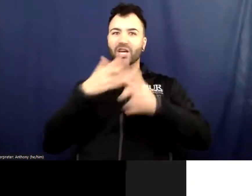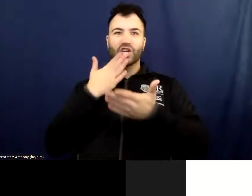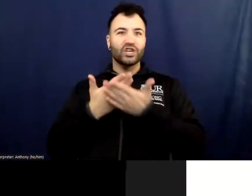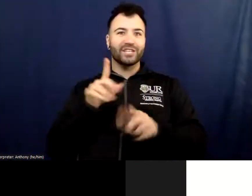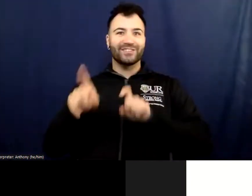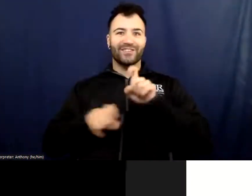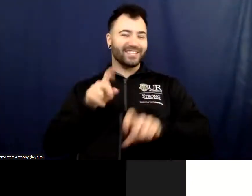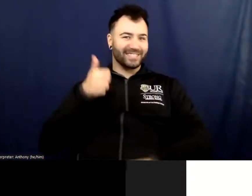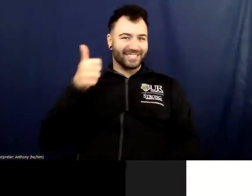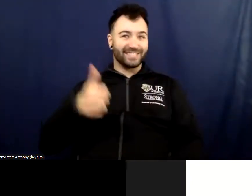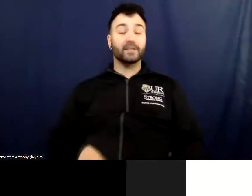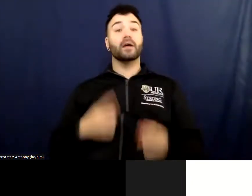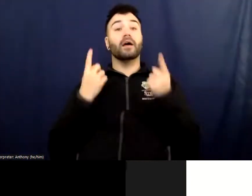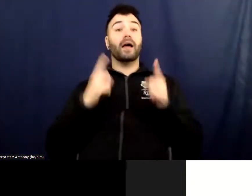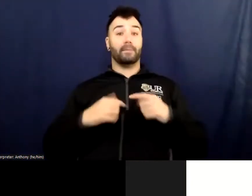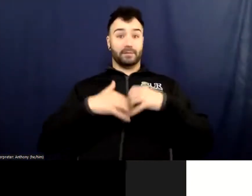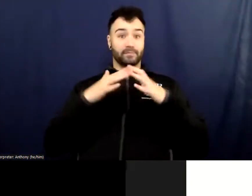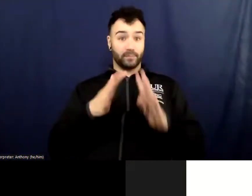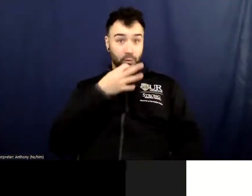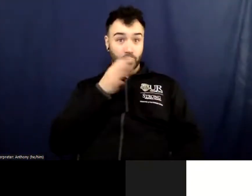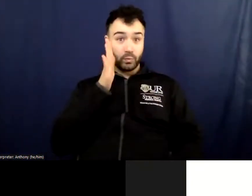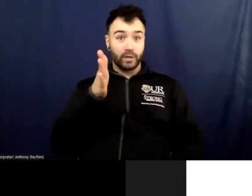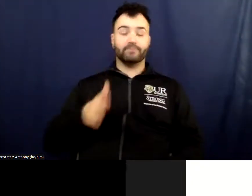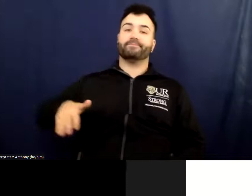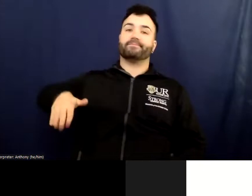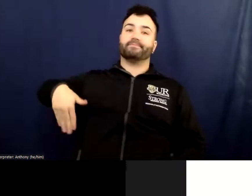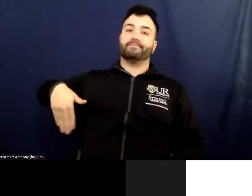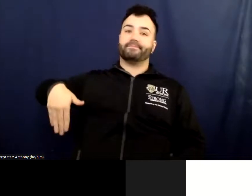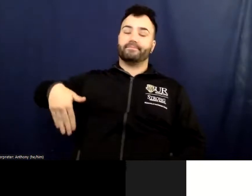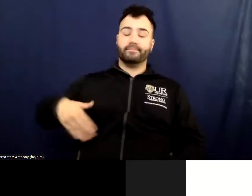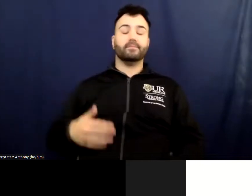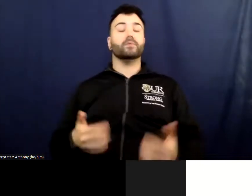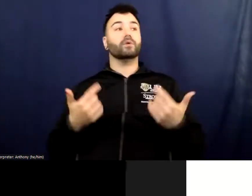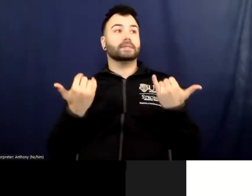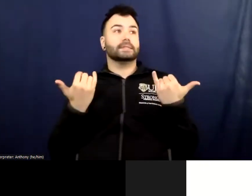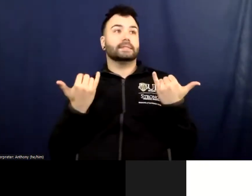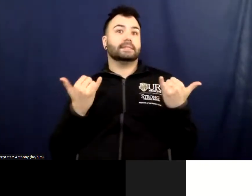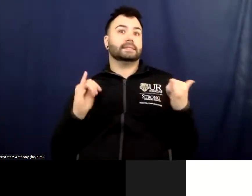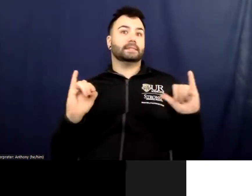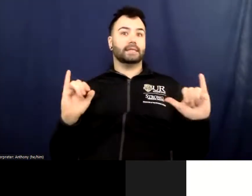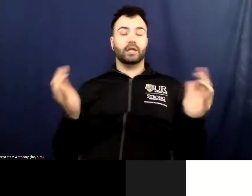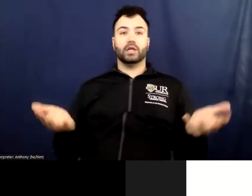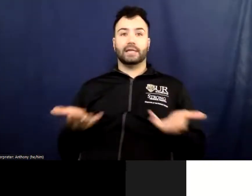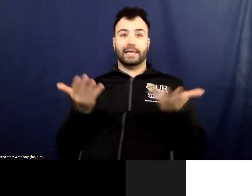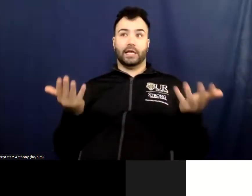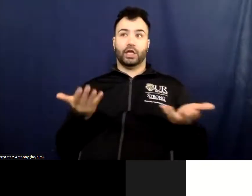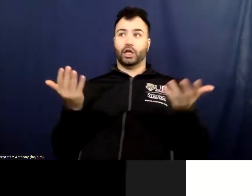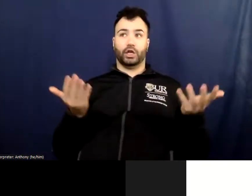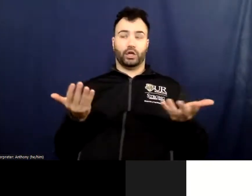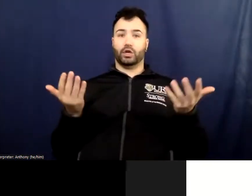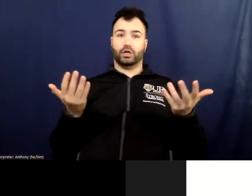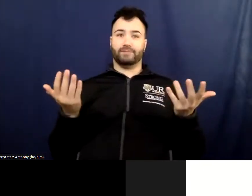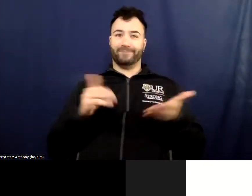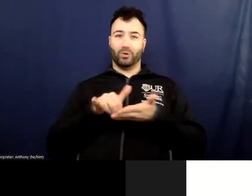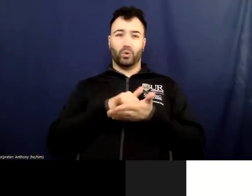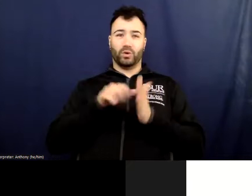Marcus, not yet. We're still, that New York City was hard. It was hard to get that started, really hard